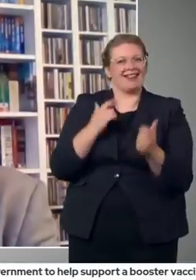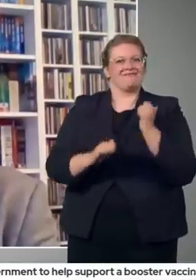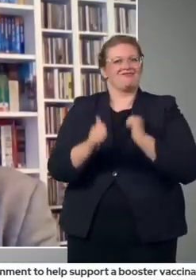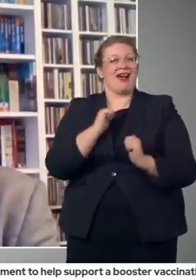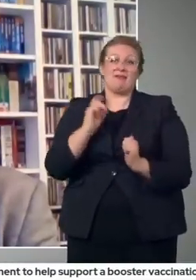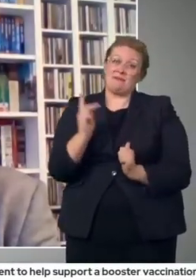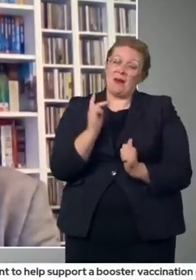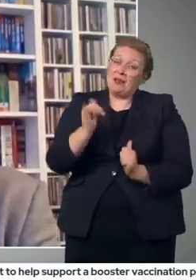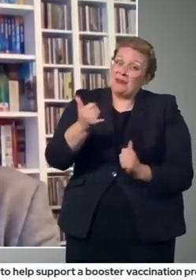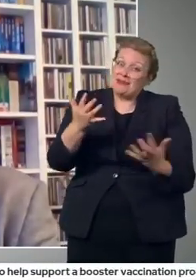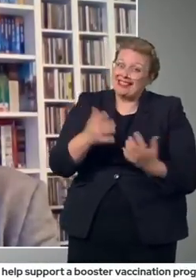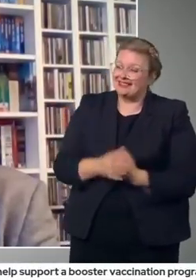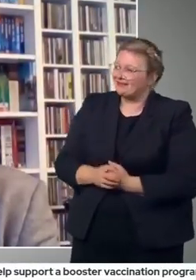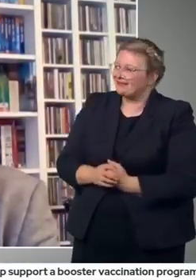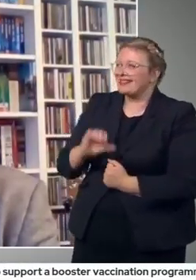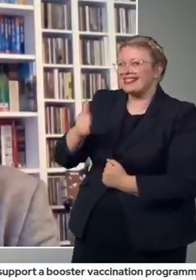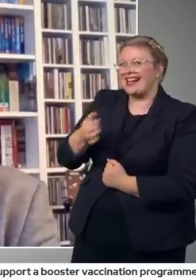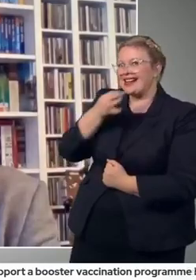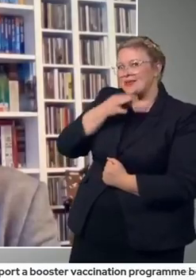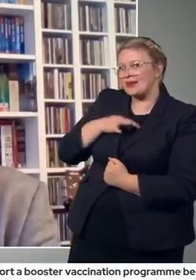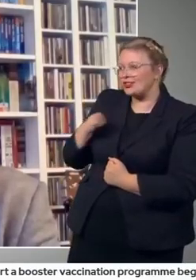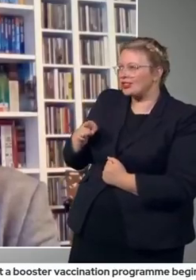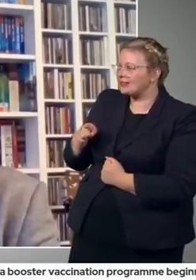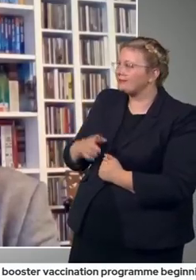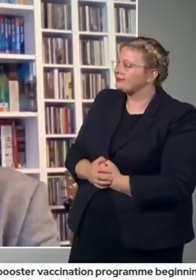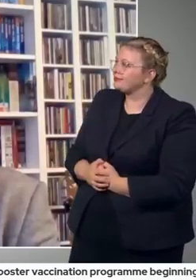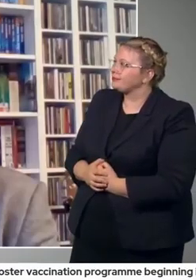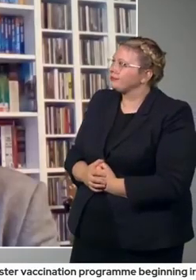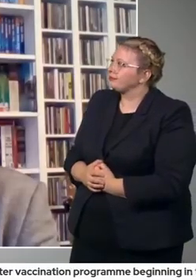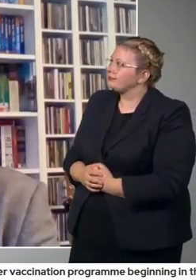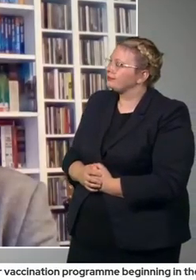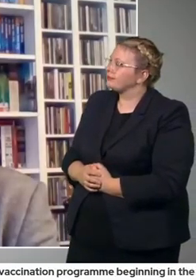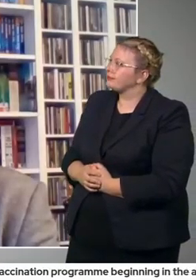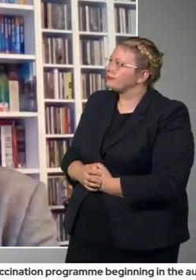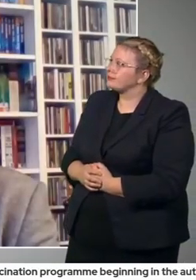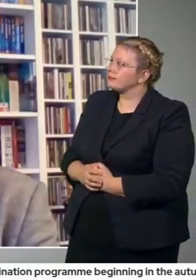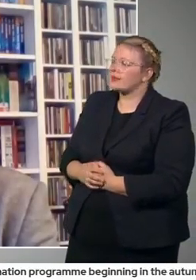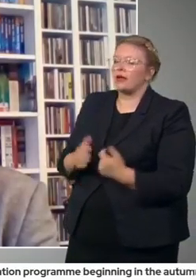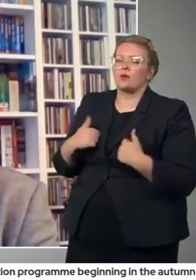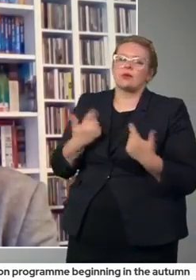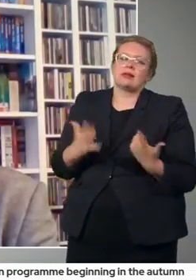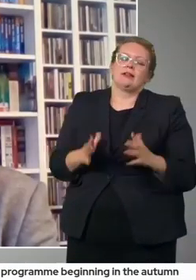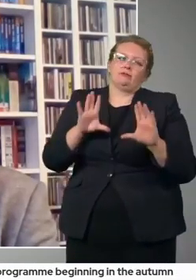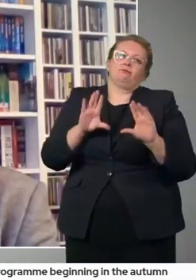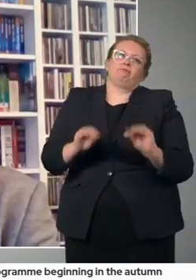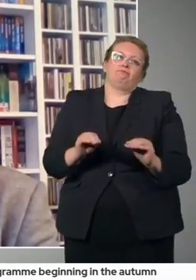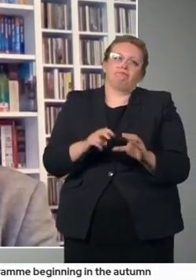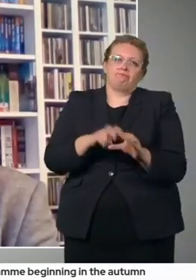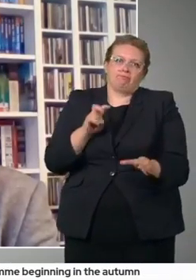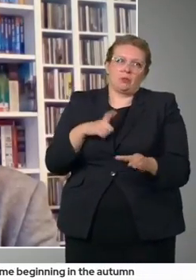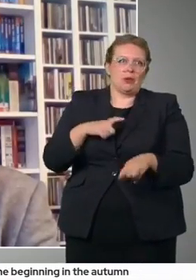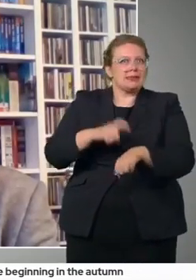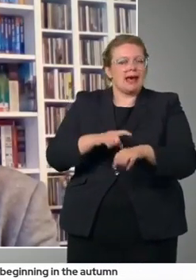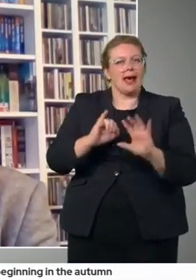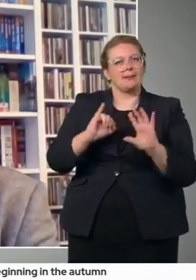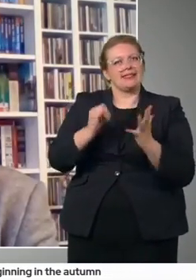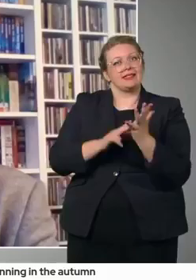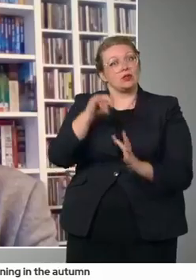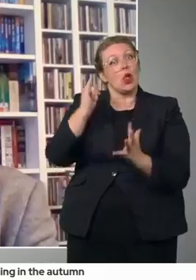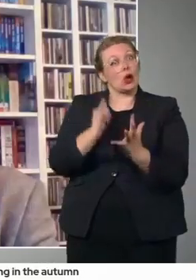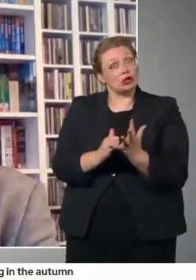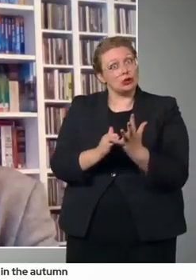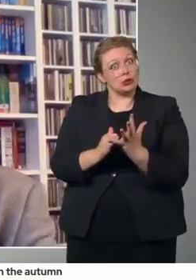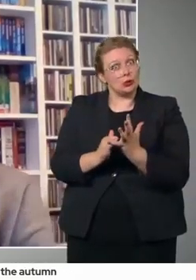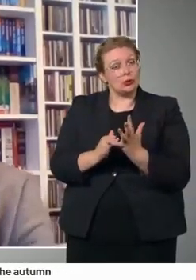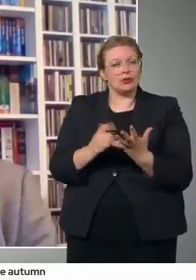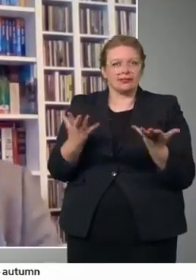It's one for all of you. In America, the health regulators have said the latest science means people who have received both doses of the vaccine can